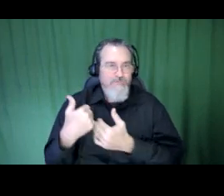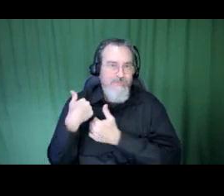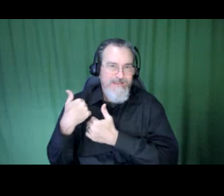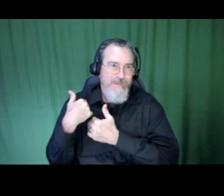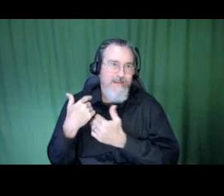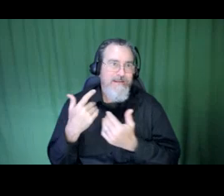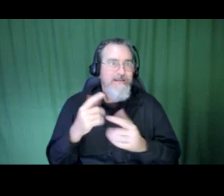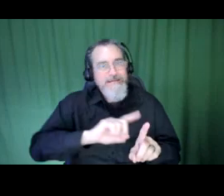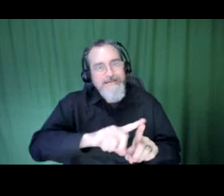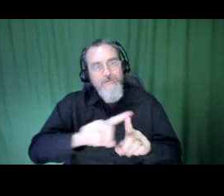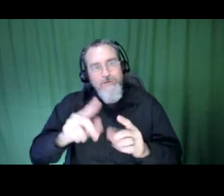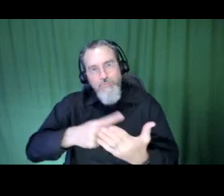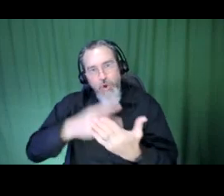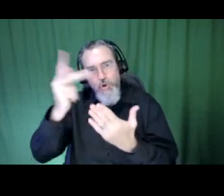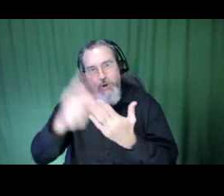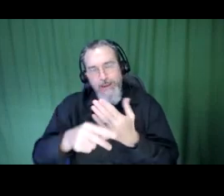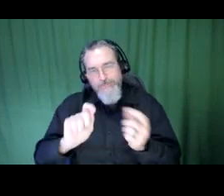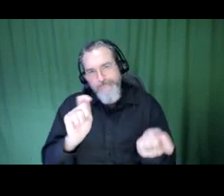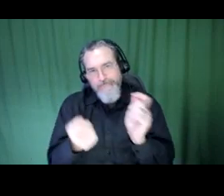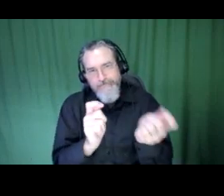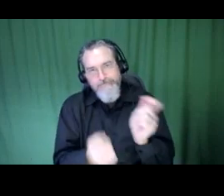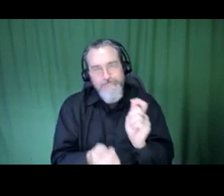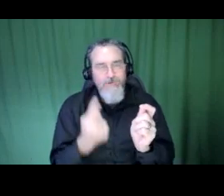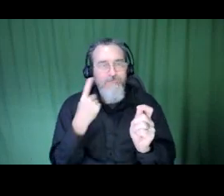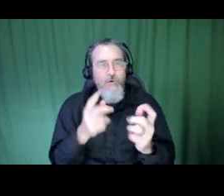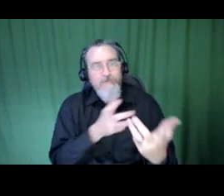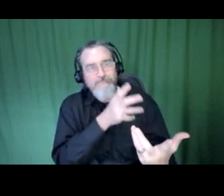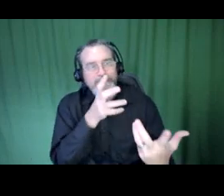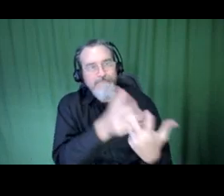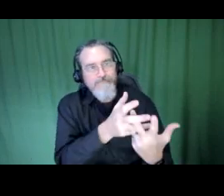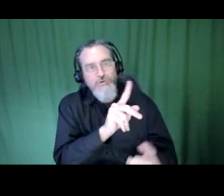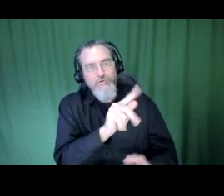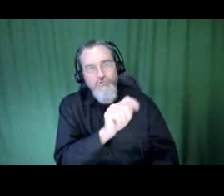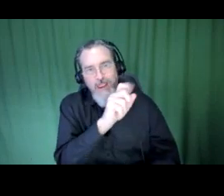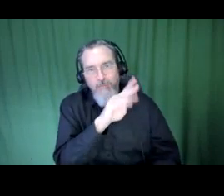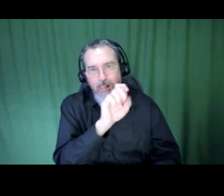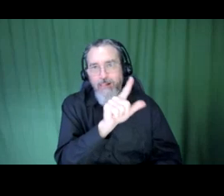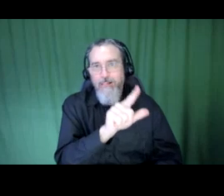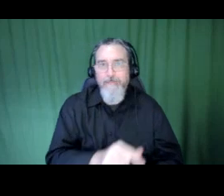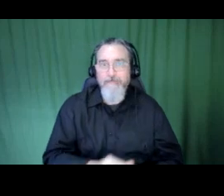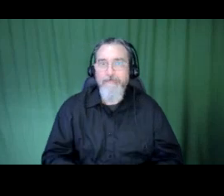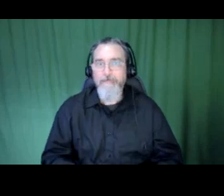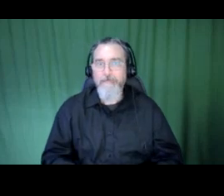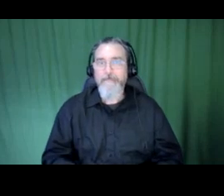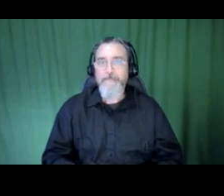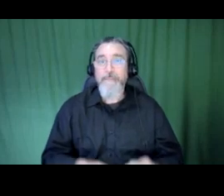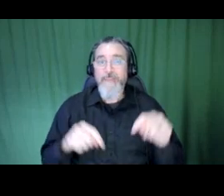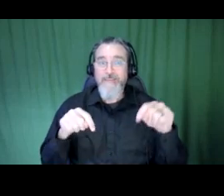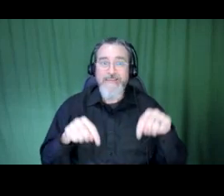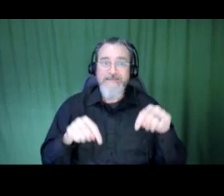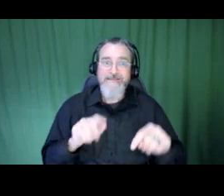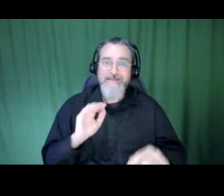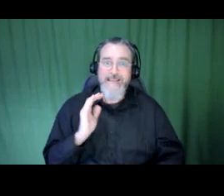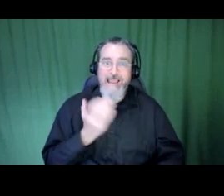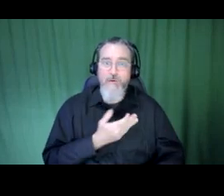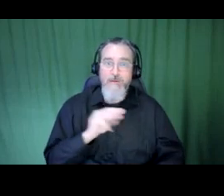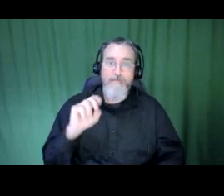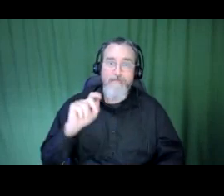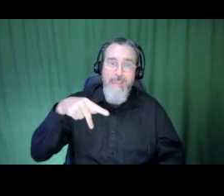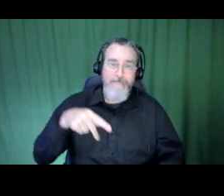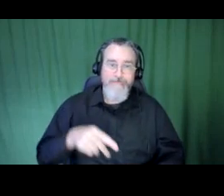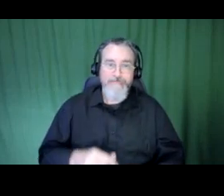tribal students and future leaders in natural resources. And this is kind of the look, the map. So